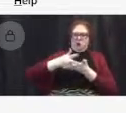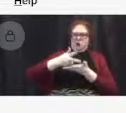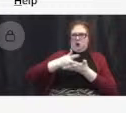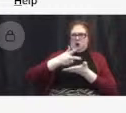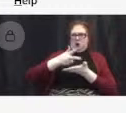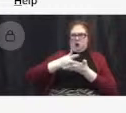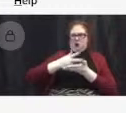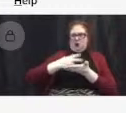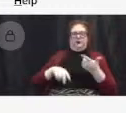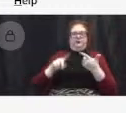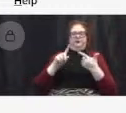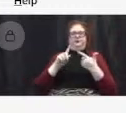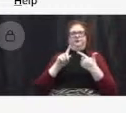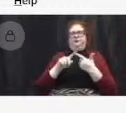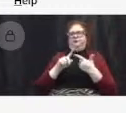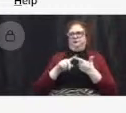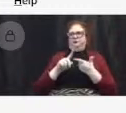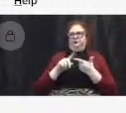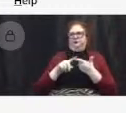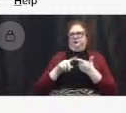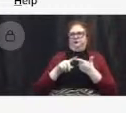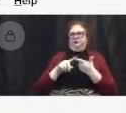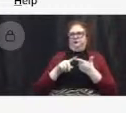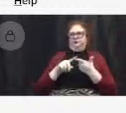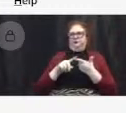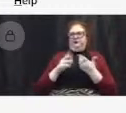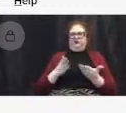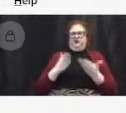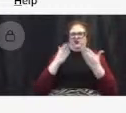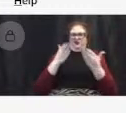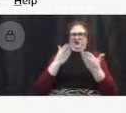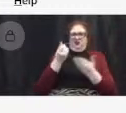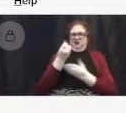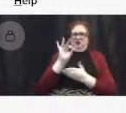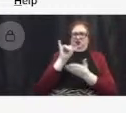Secondly, a suggestion of an 8-foot concrete wall.